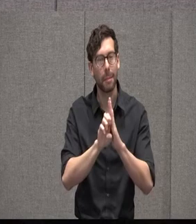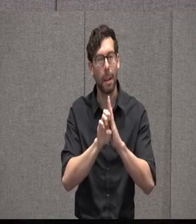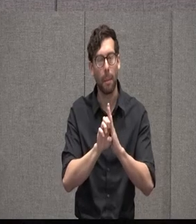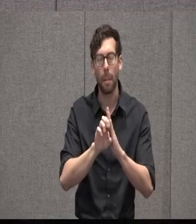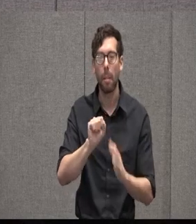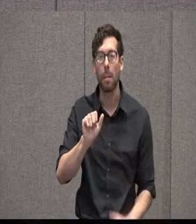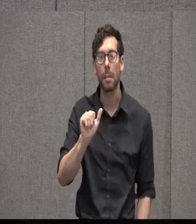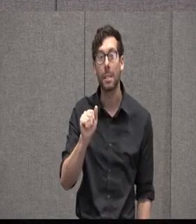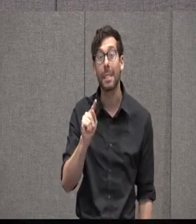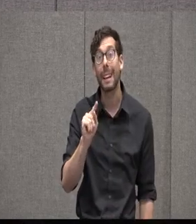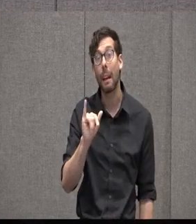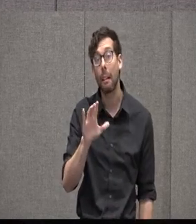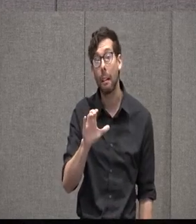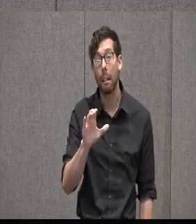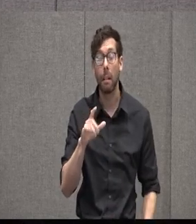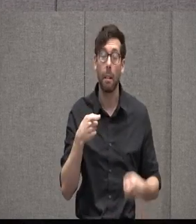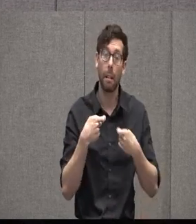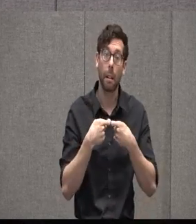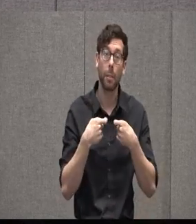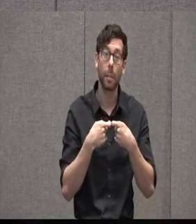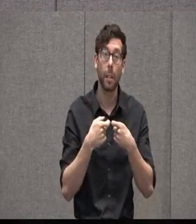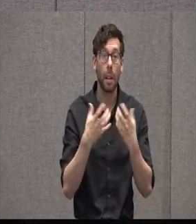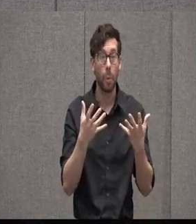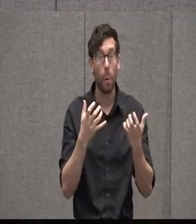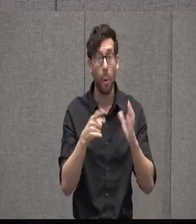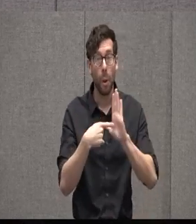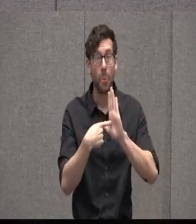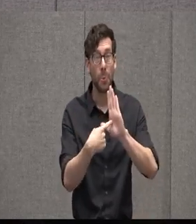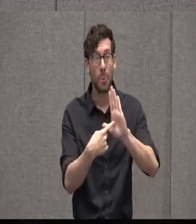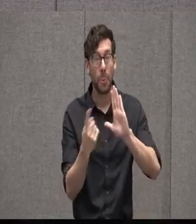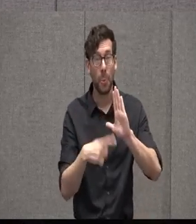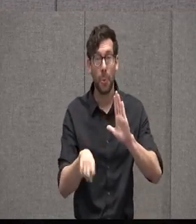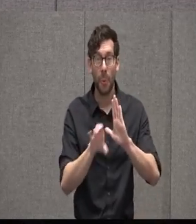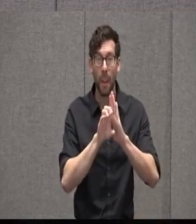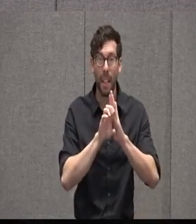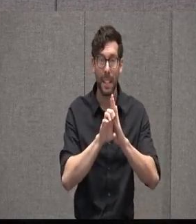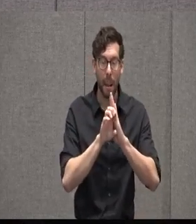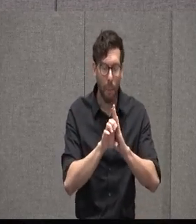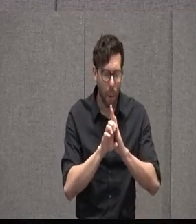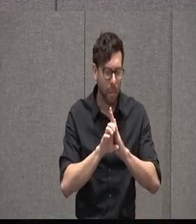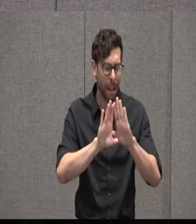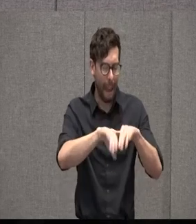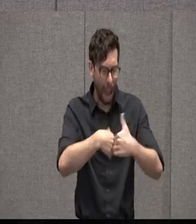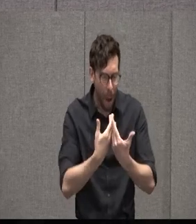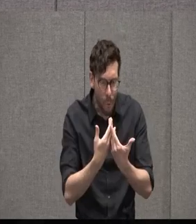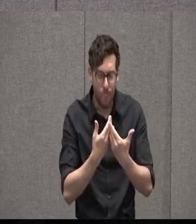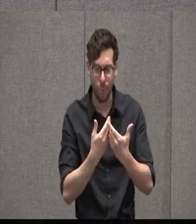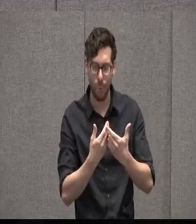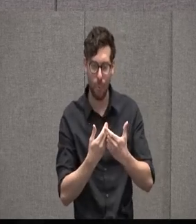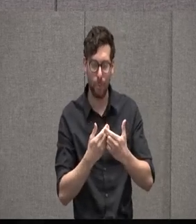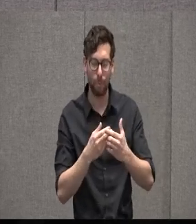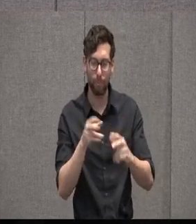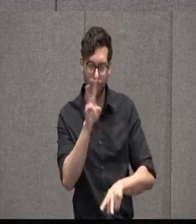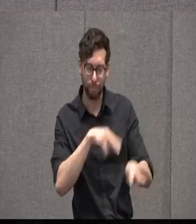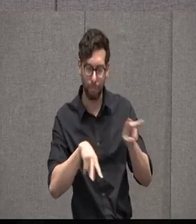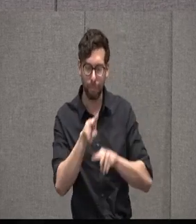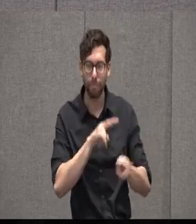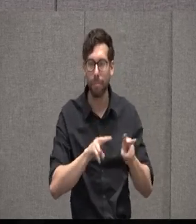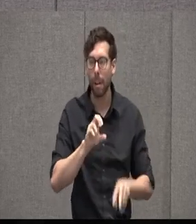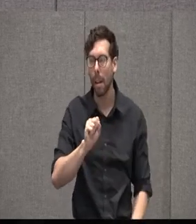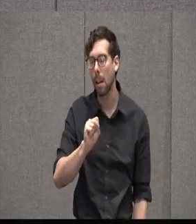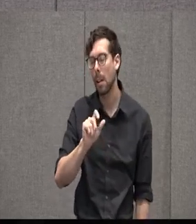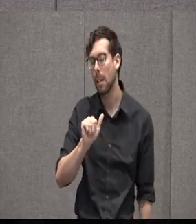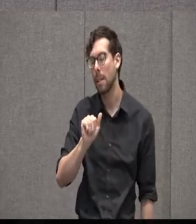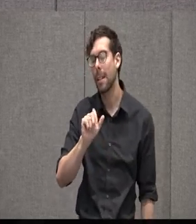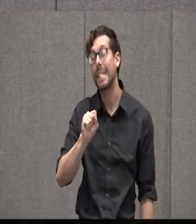I want to show you some examples of exploring static electricity at home. You would need a balloon.